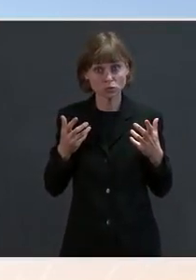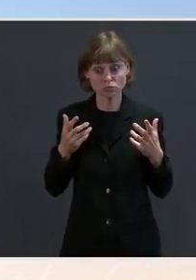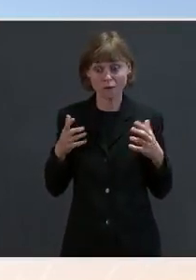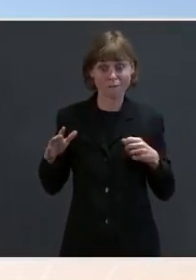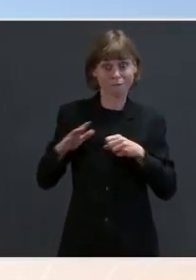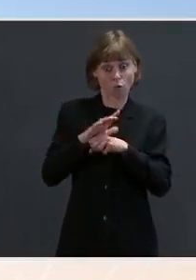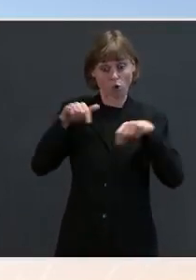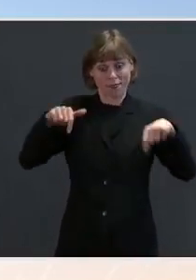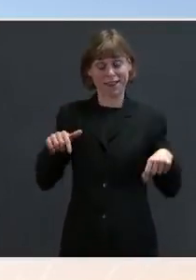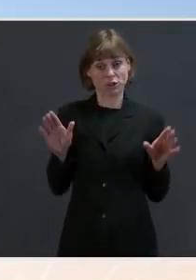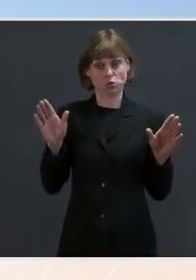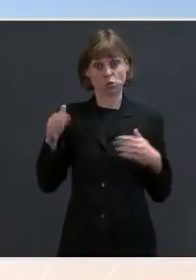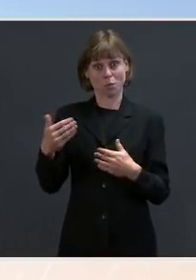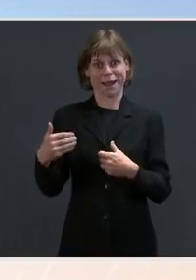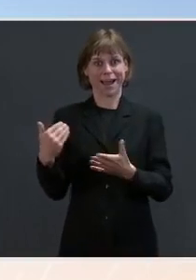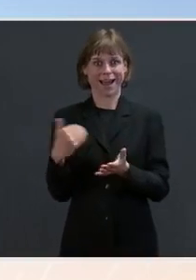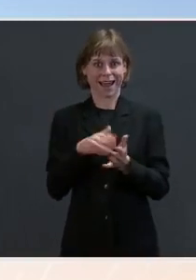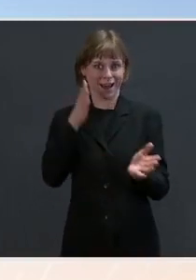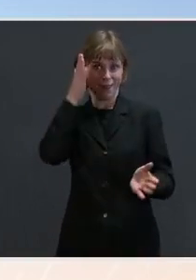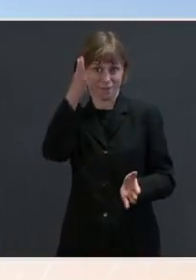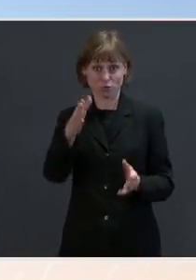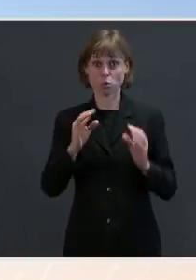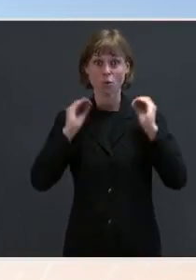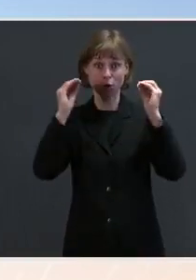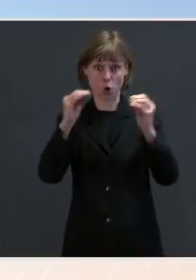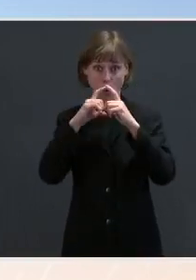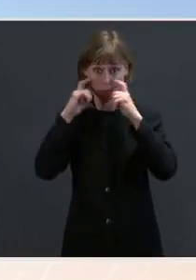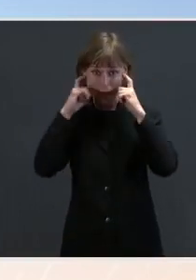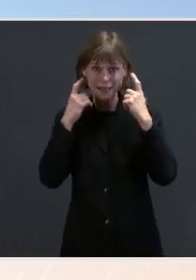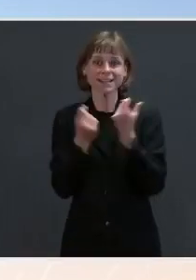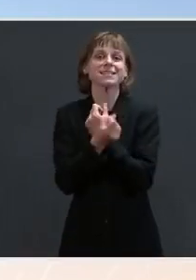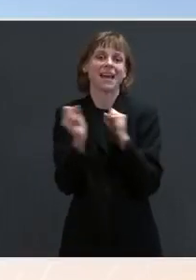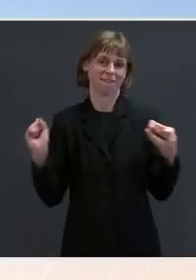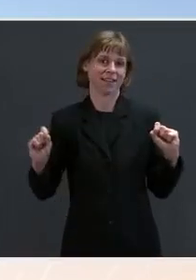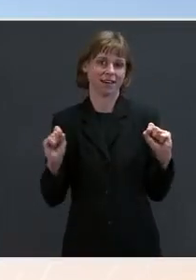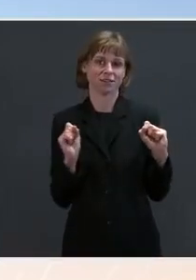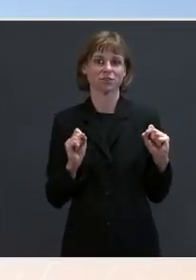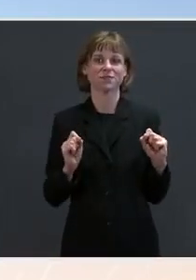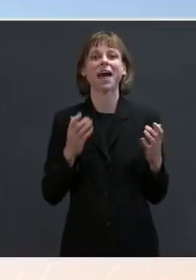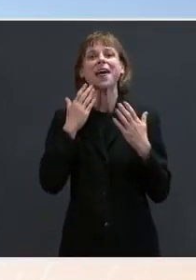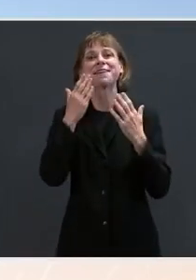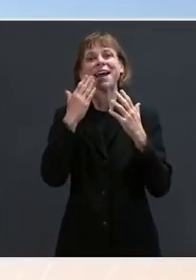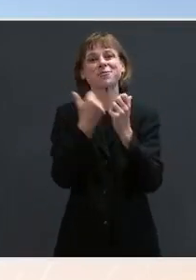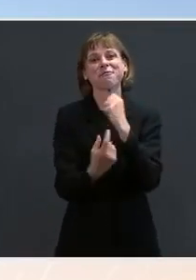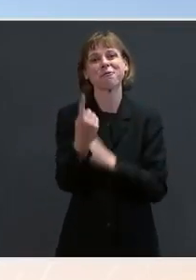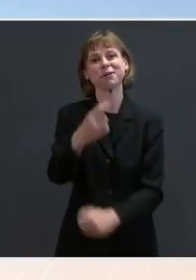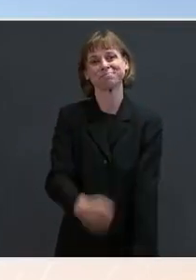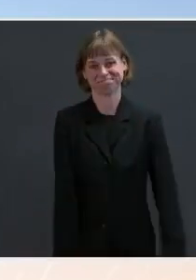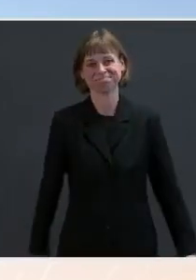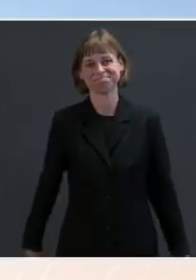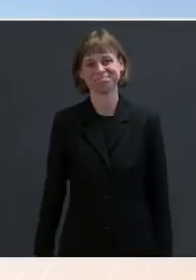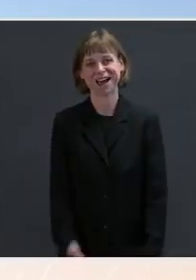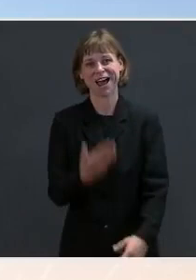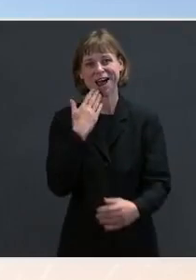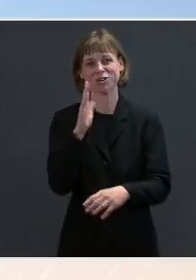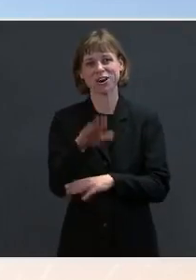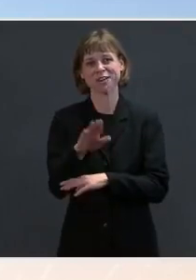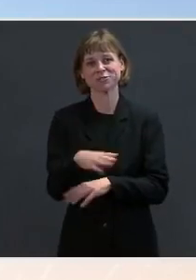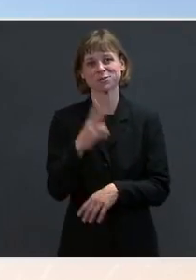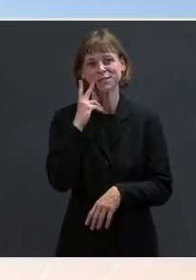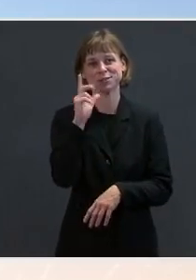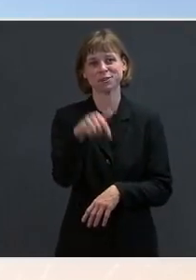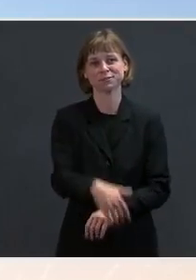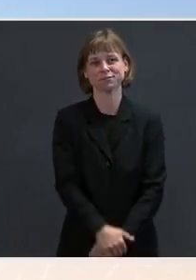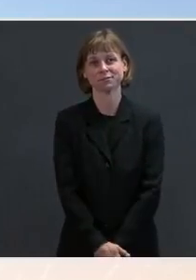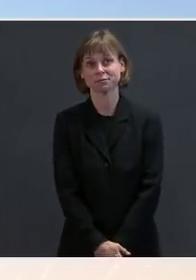without masks and doing that in a safe way. So we'll look forward to that. Thank you so much, everyone. Have a good afternoon, or I'll see many of you. Can I follow up on